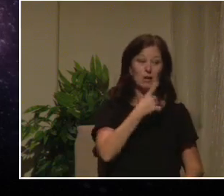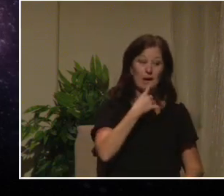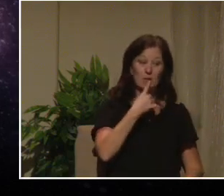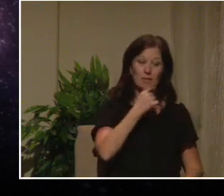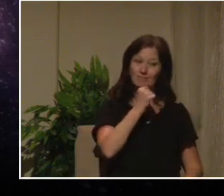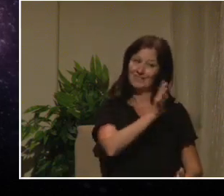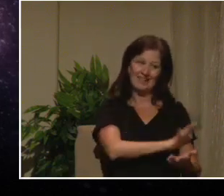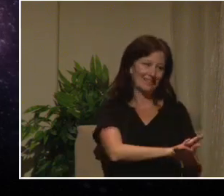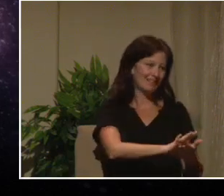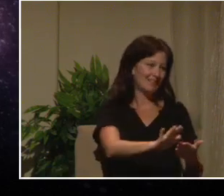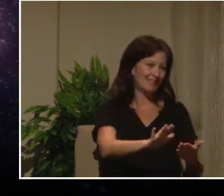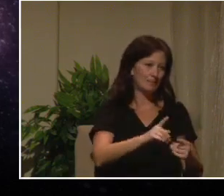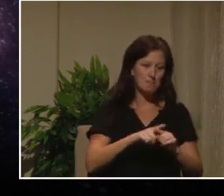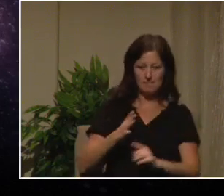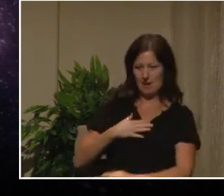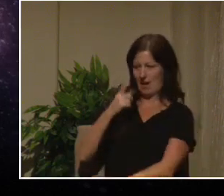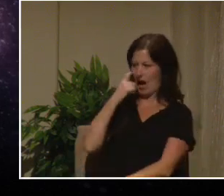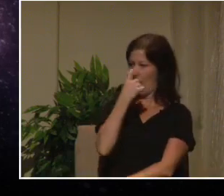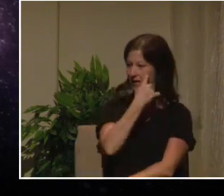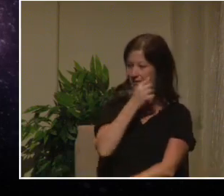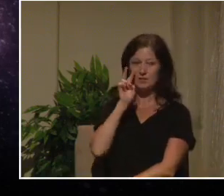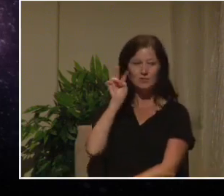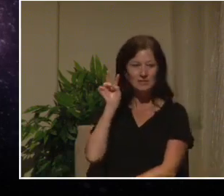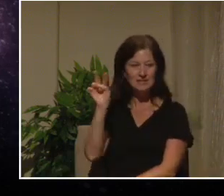King, the Lord Almighty.